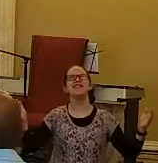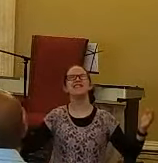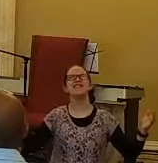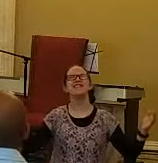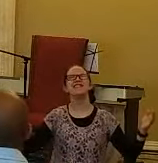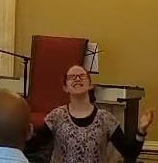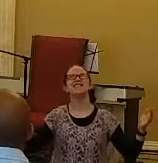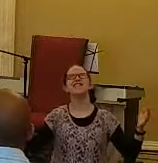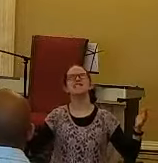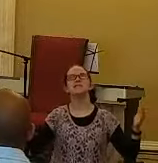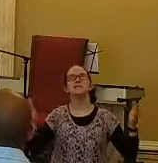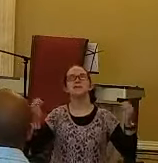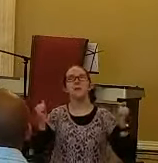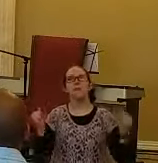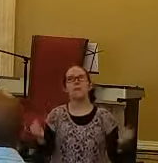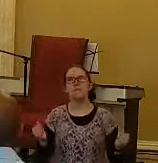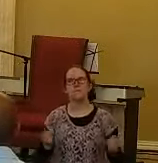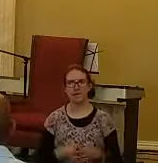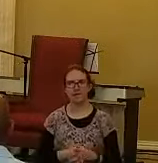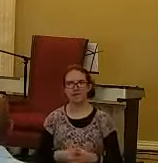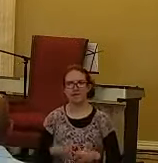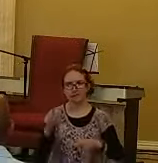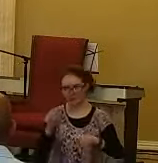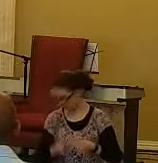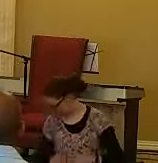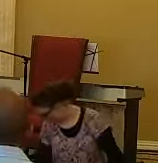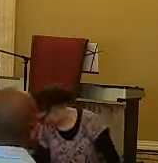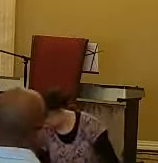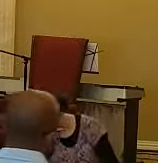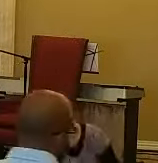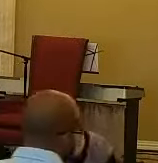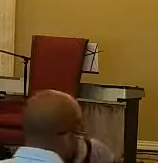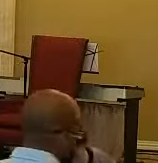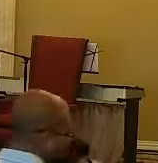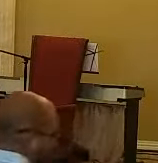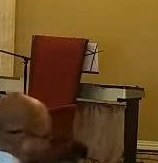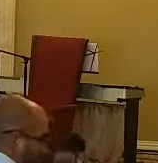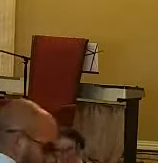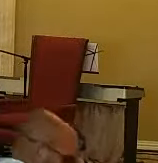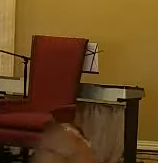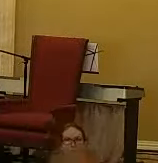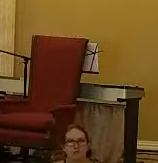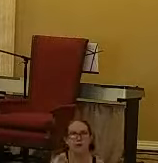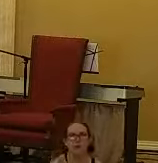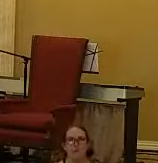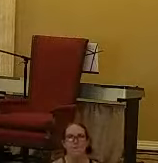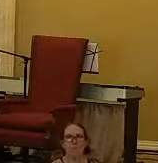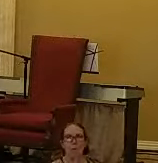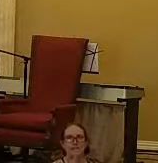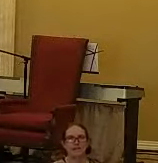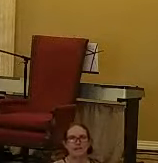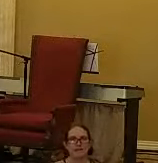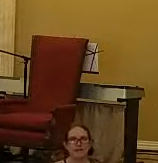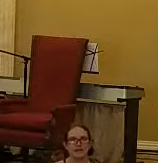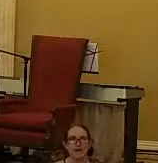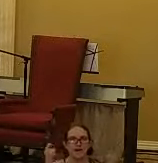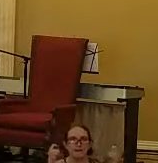name. Hallelujah. In Jesus' name, you may be seated tonight. Apologize for my voice. Amen.